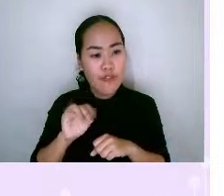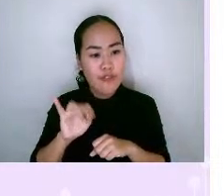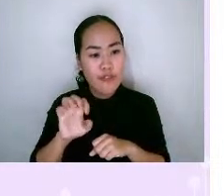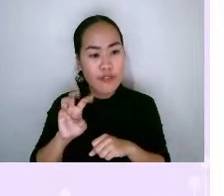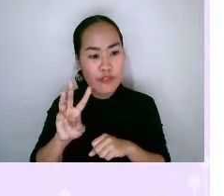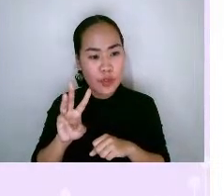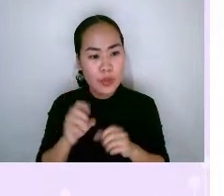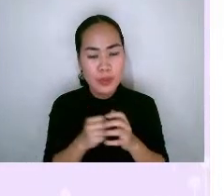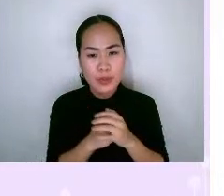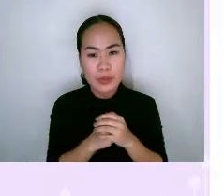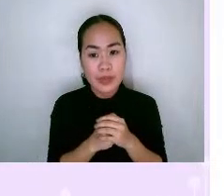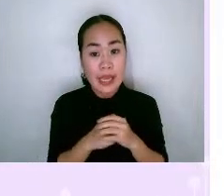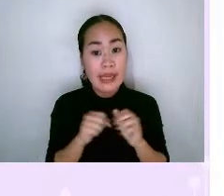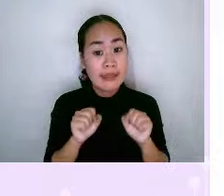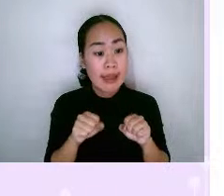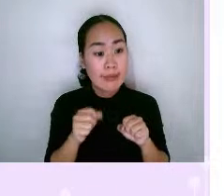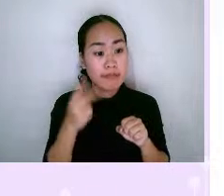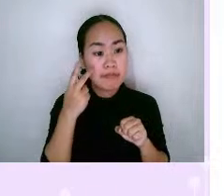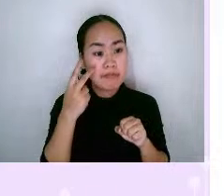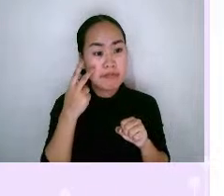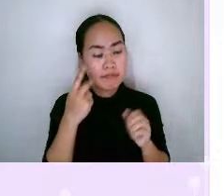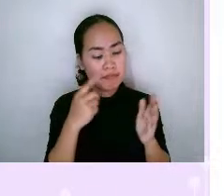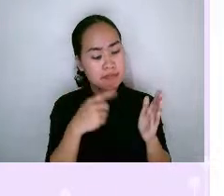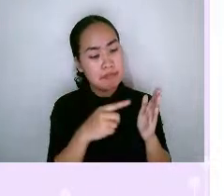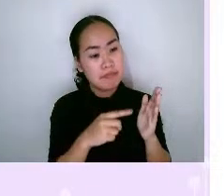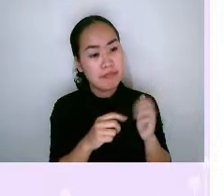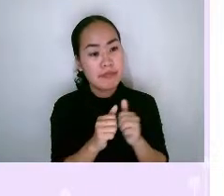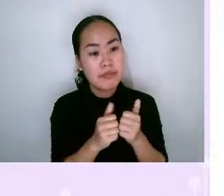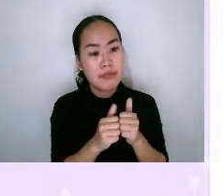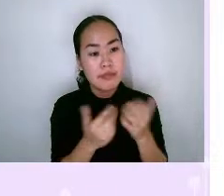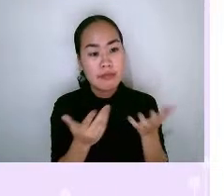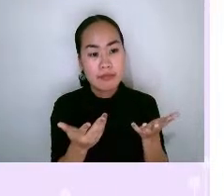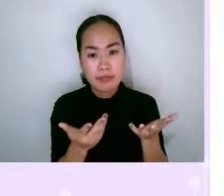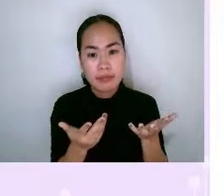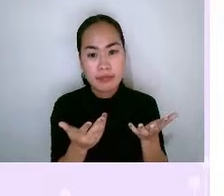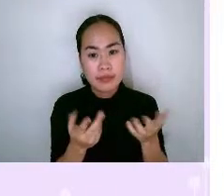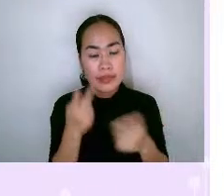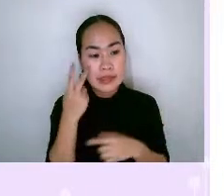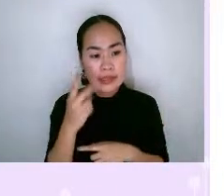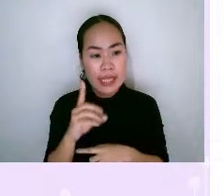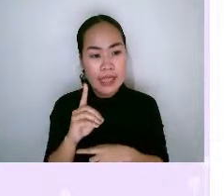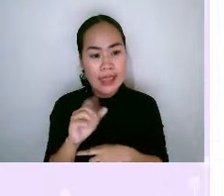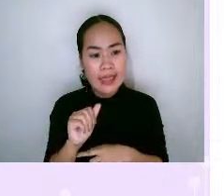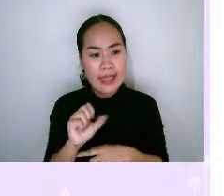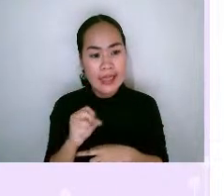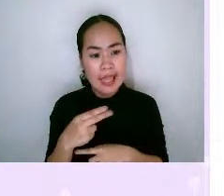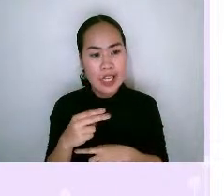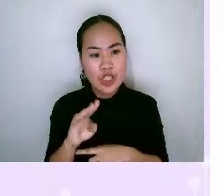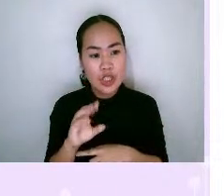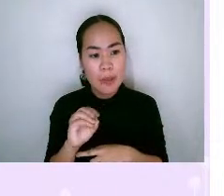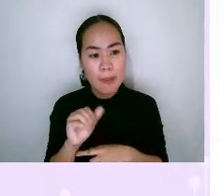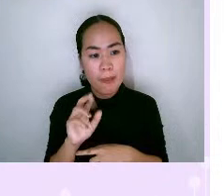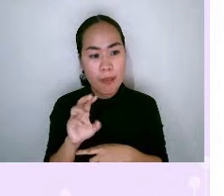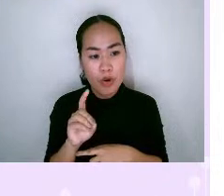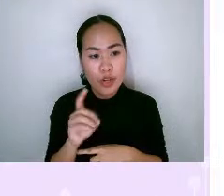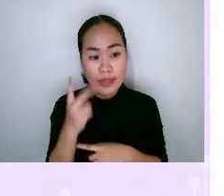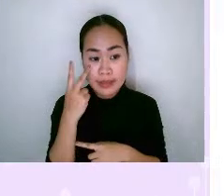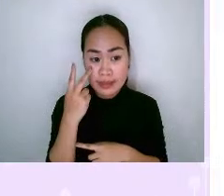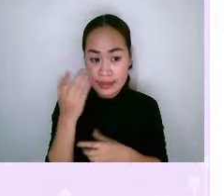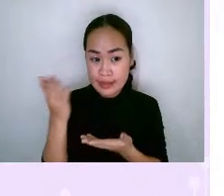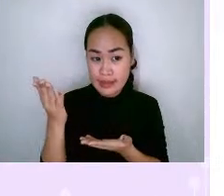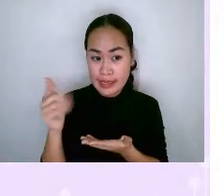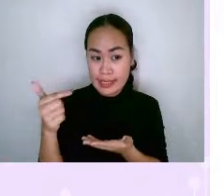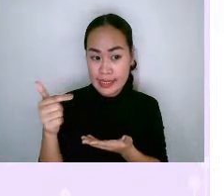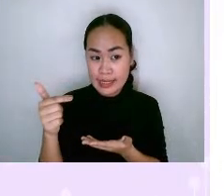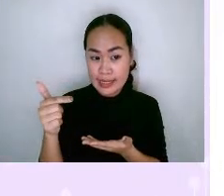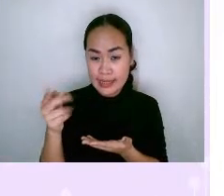You can also monitor the downloading progress by going to your dashboard and enabling the Show Download Options. Look for the green cloud icon beside